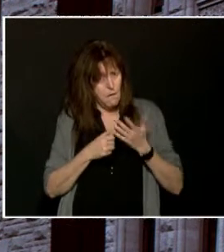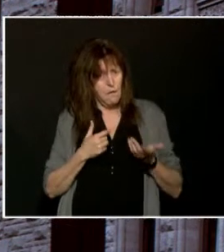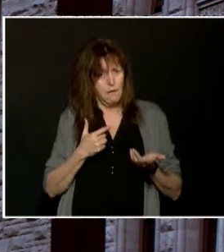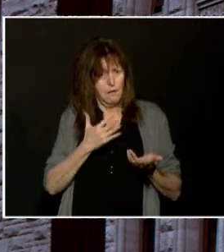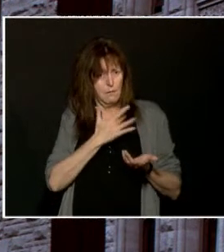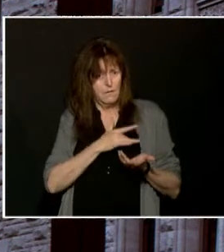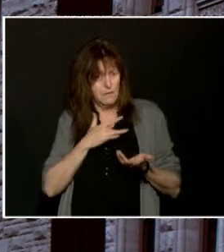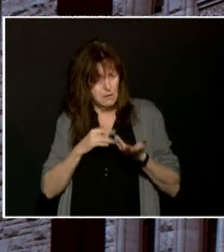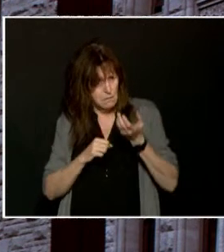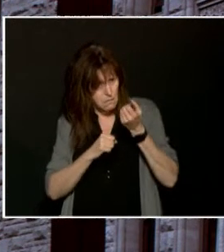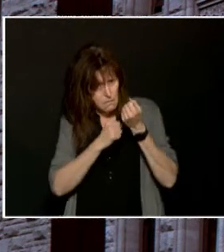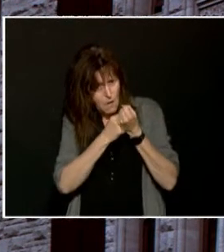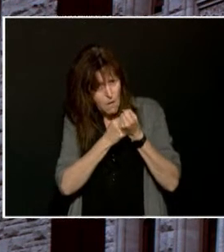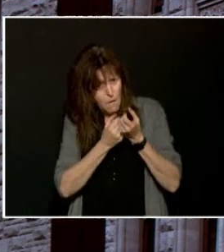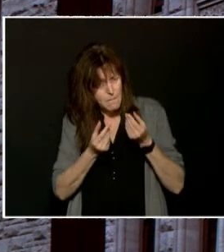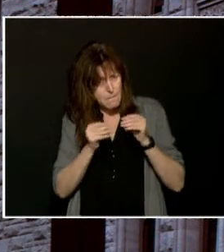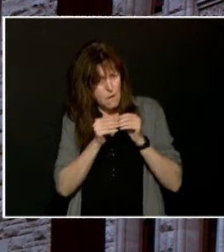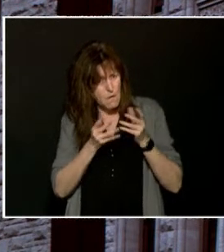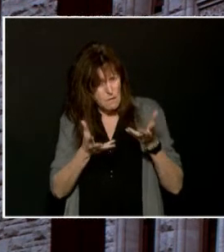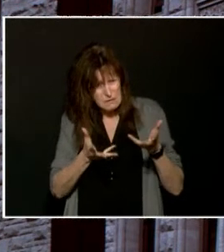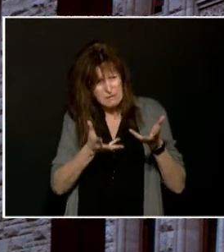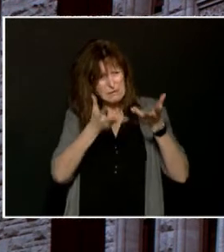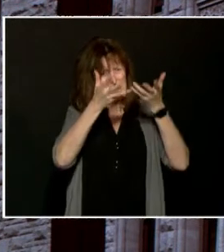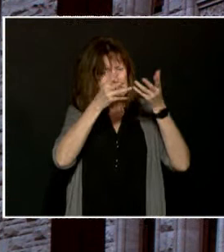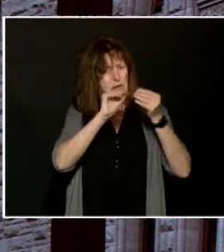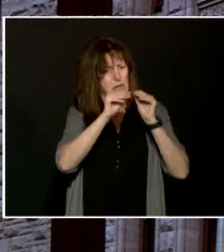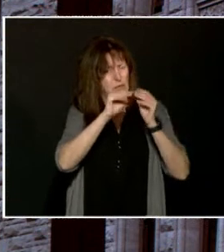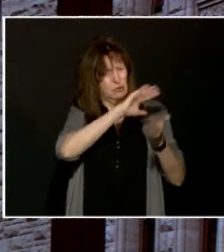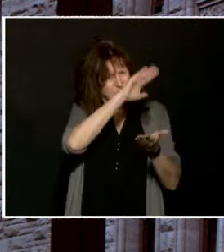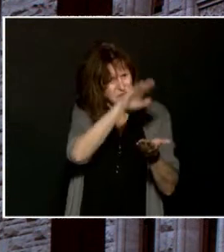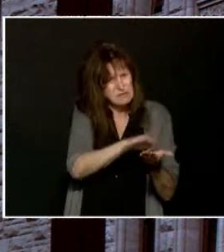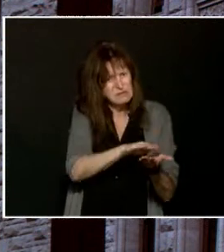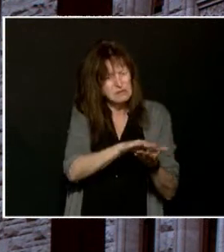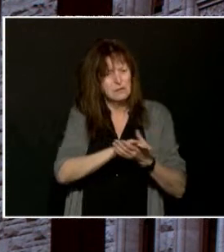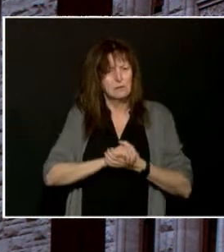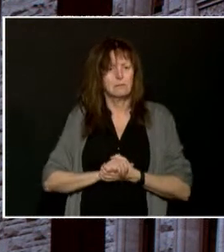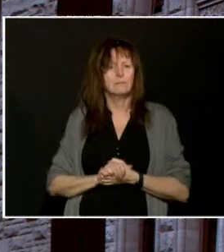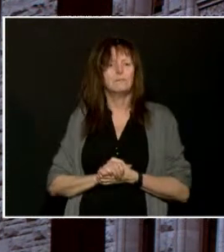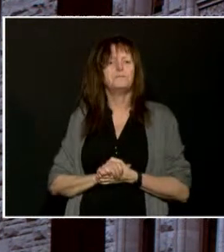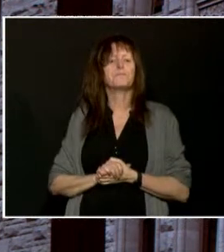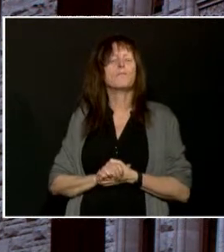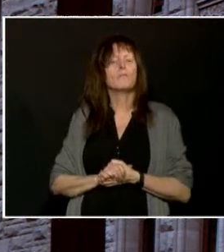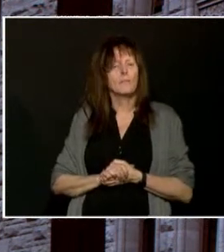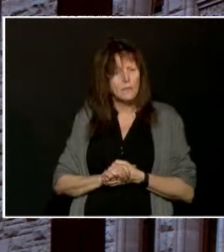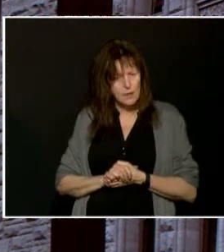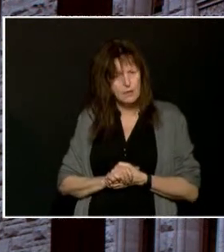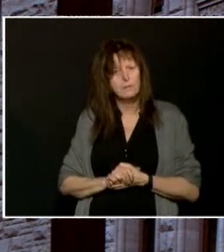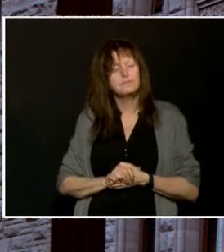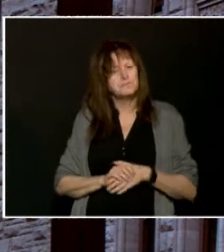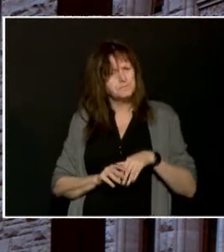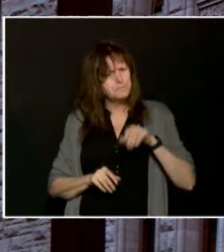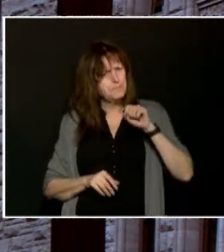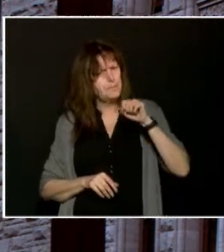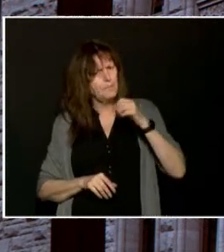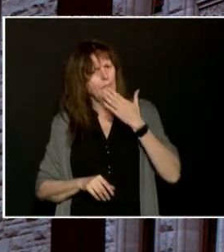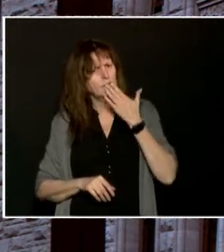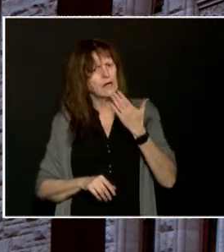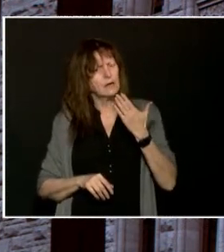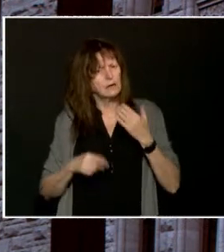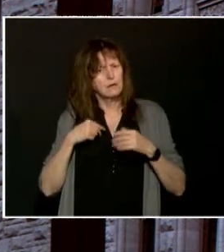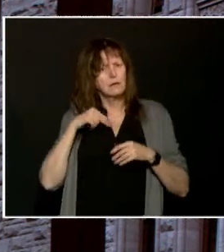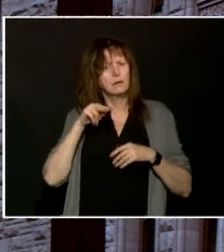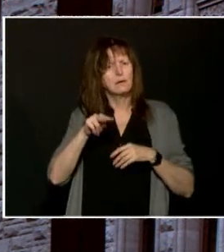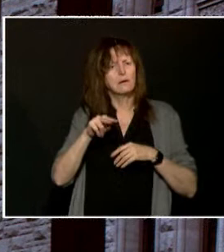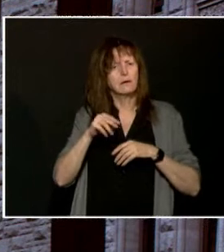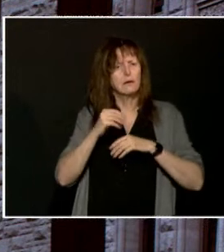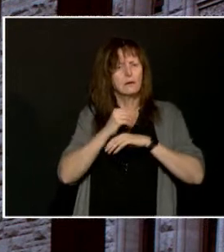help get that region's case counts down? Well, thank you. And we have been watching Porcupine Health Unit and Timmins very